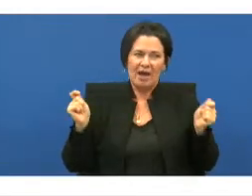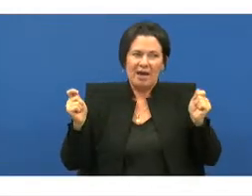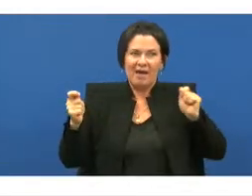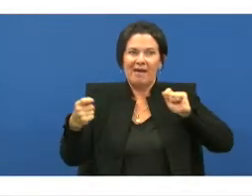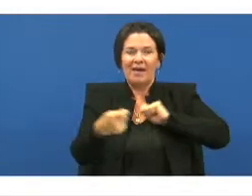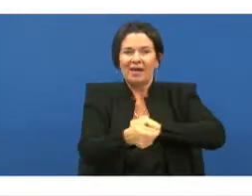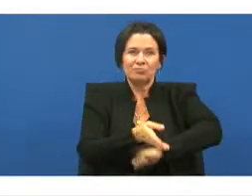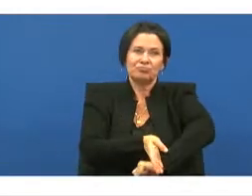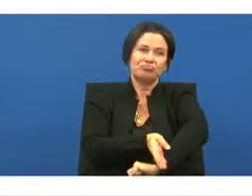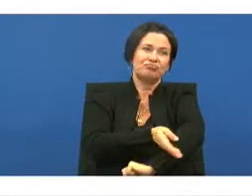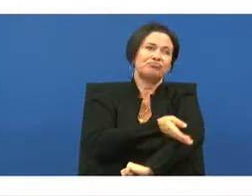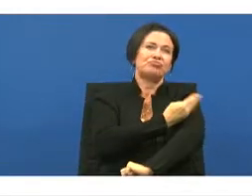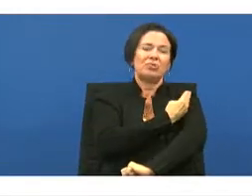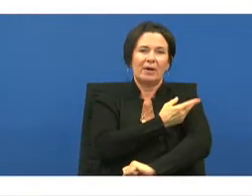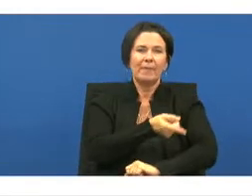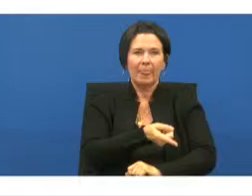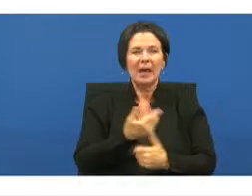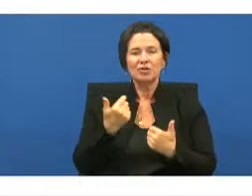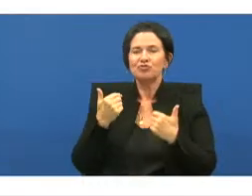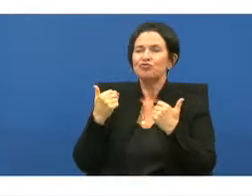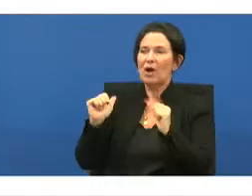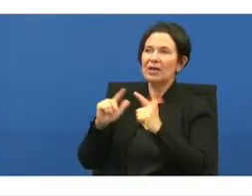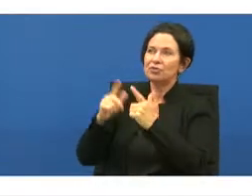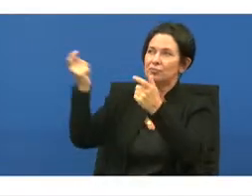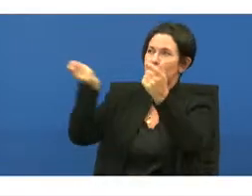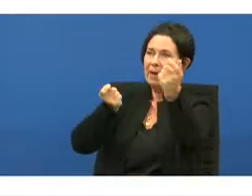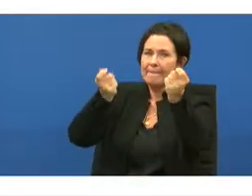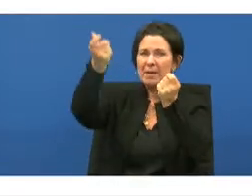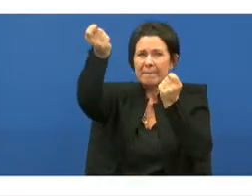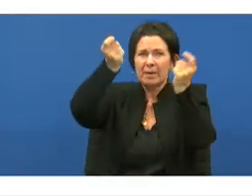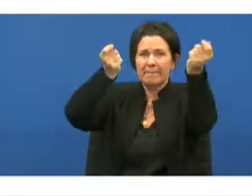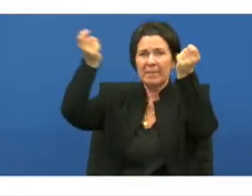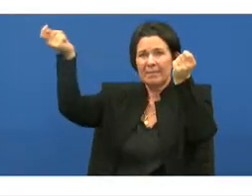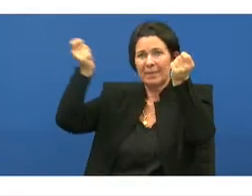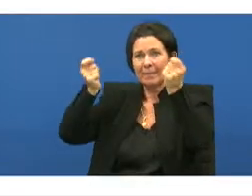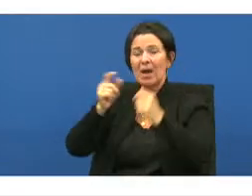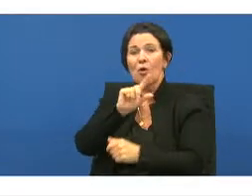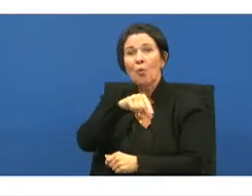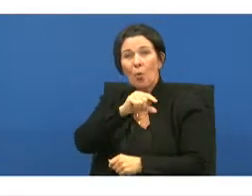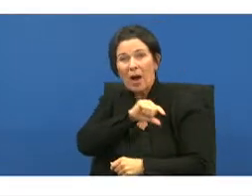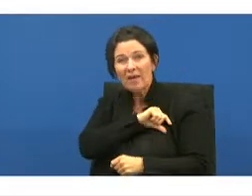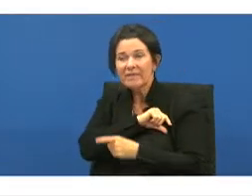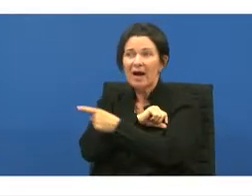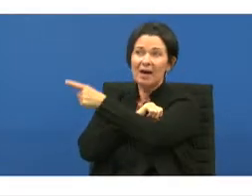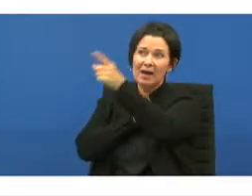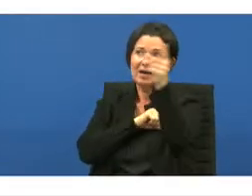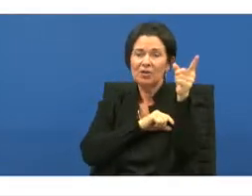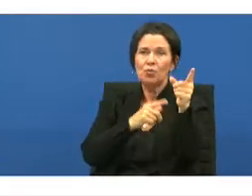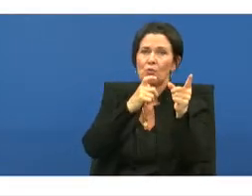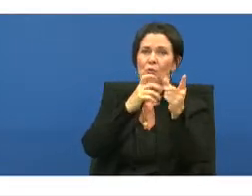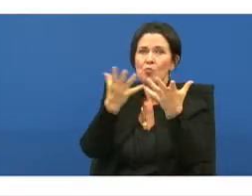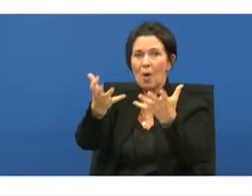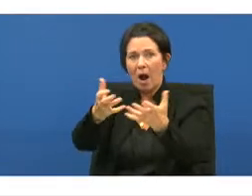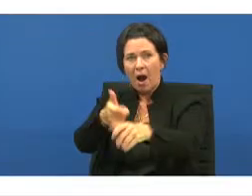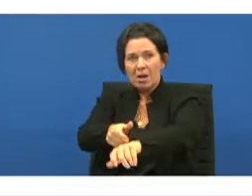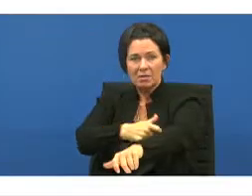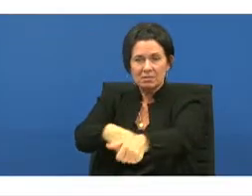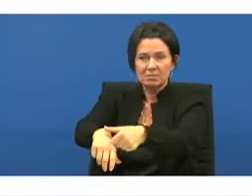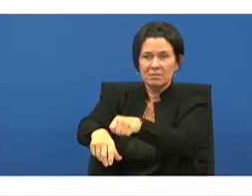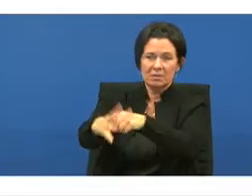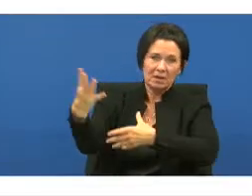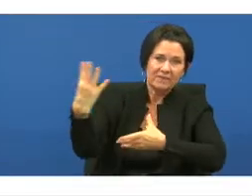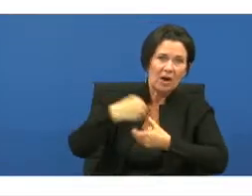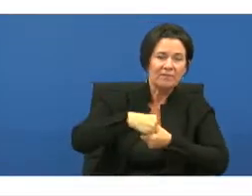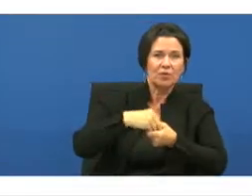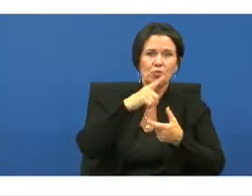community, selling the opportunity to get as much qualified interest from, as many qualified